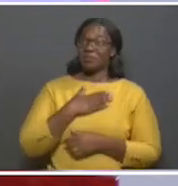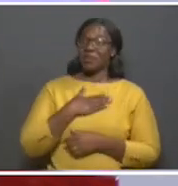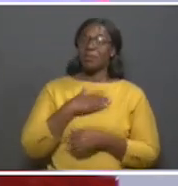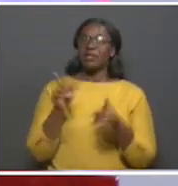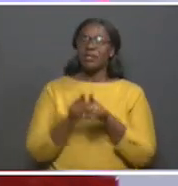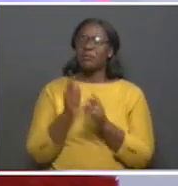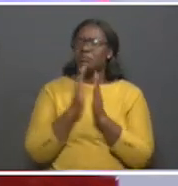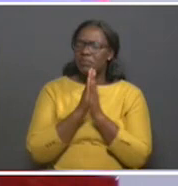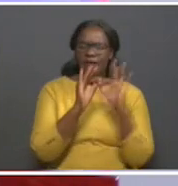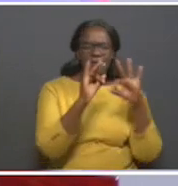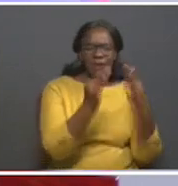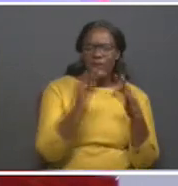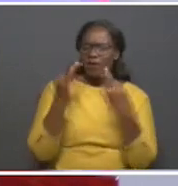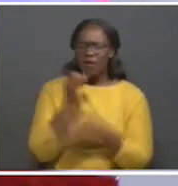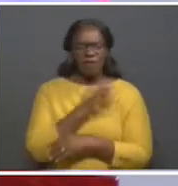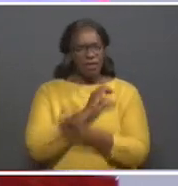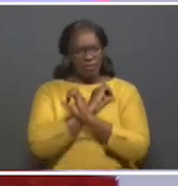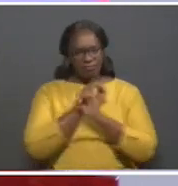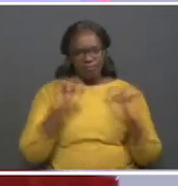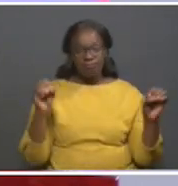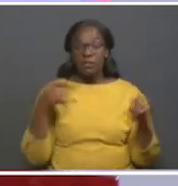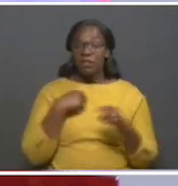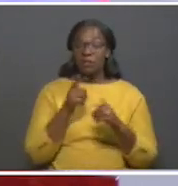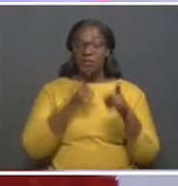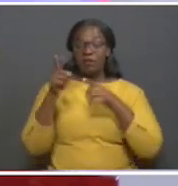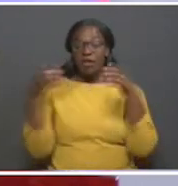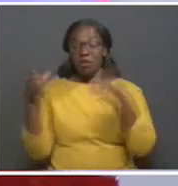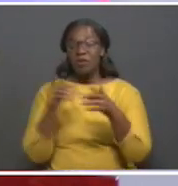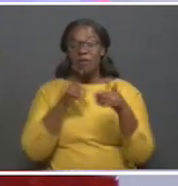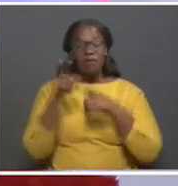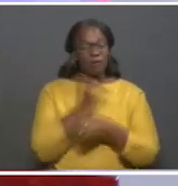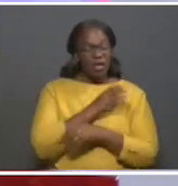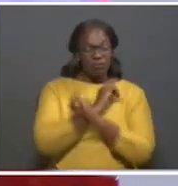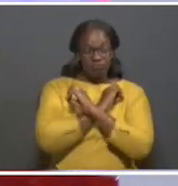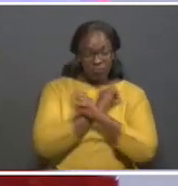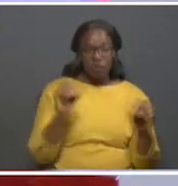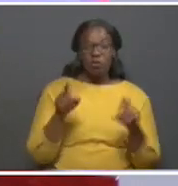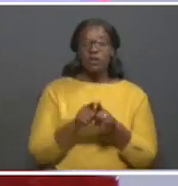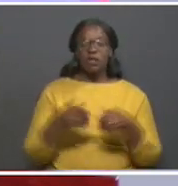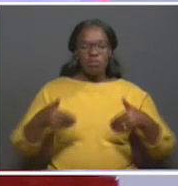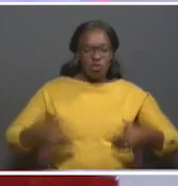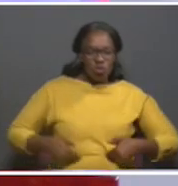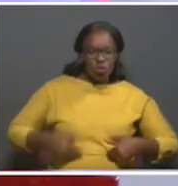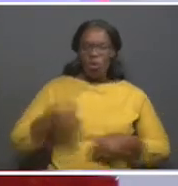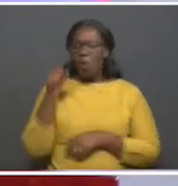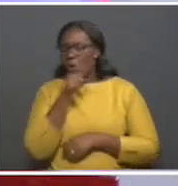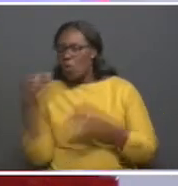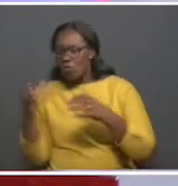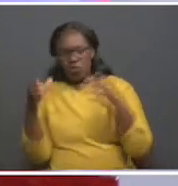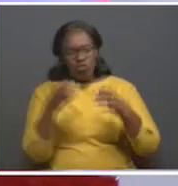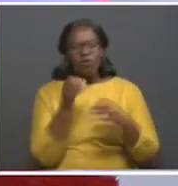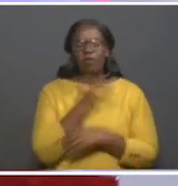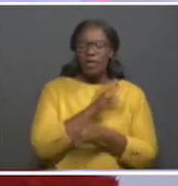that families shall not fear, that safari groups shall not fear, that young and old shall not fear,